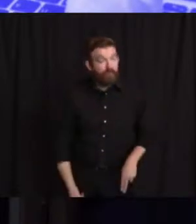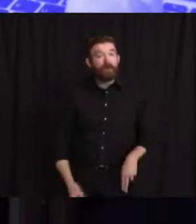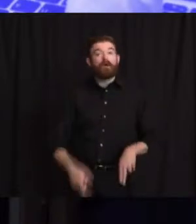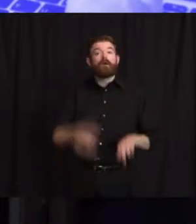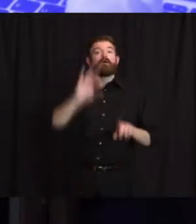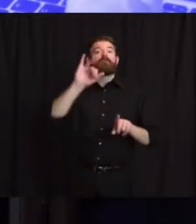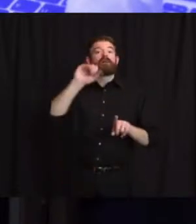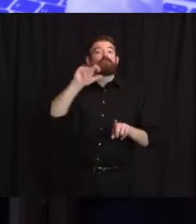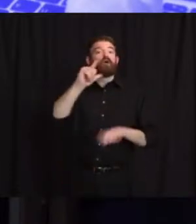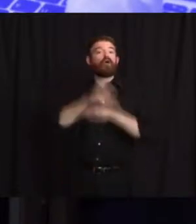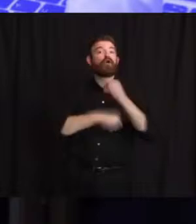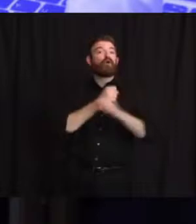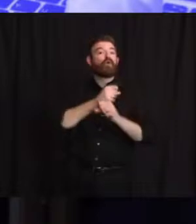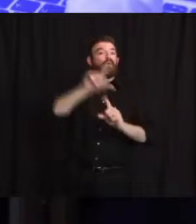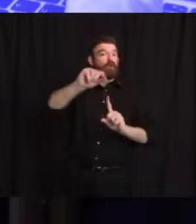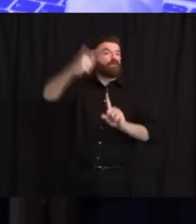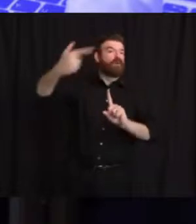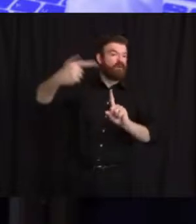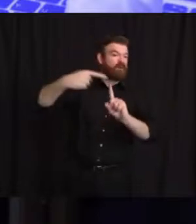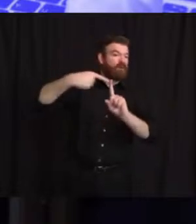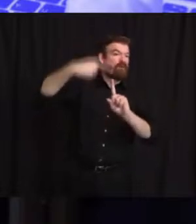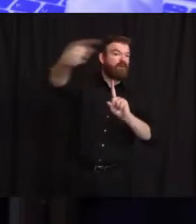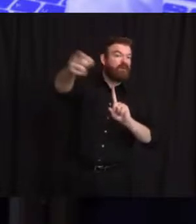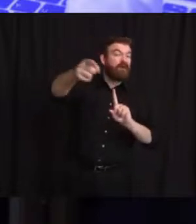revenues for sales tax are expected to be